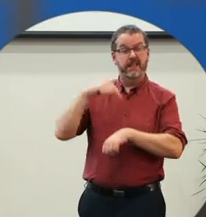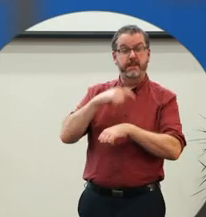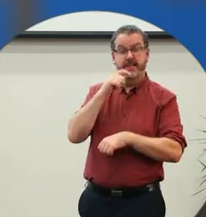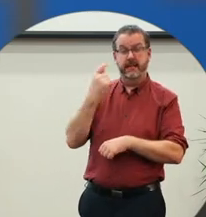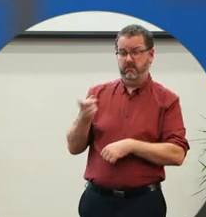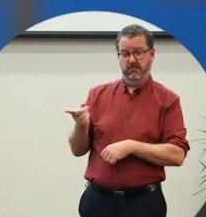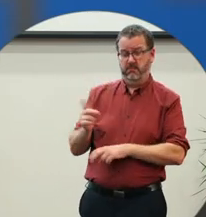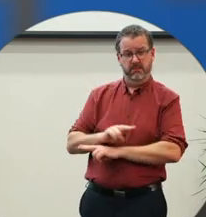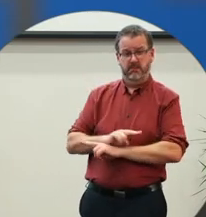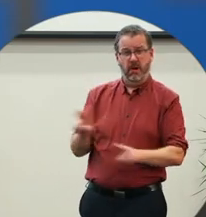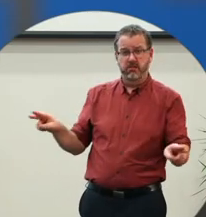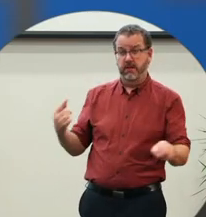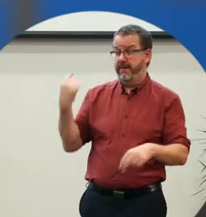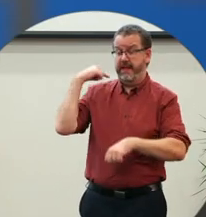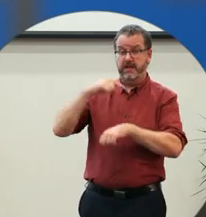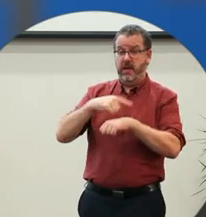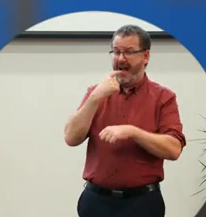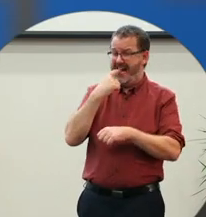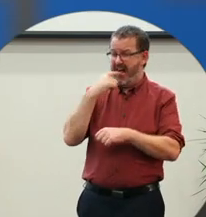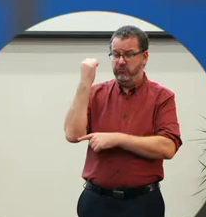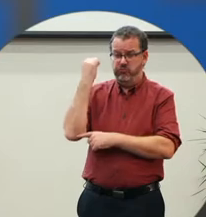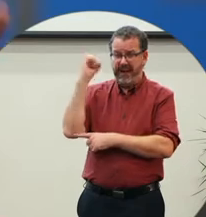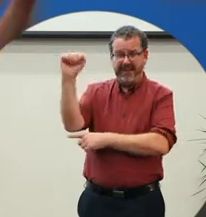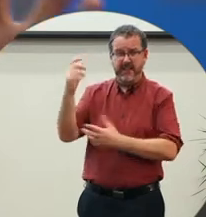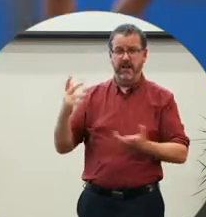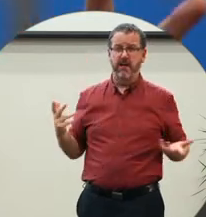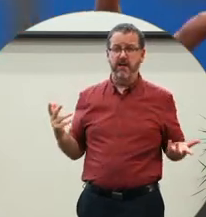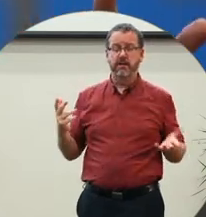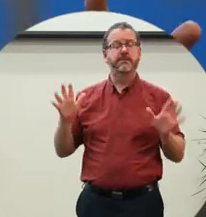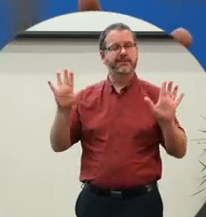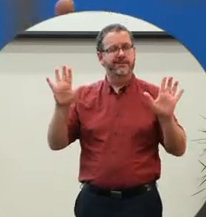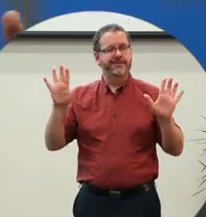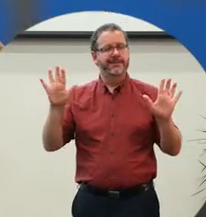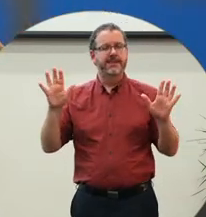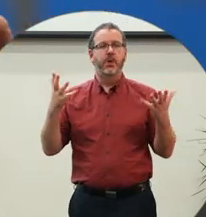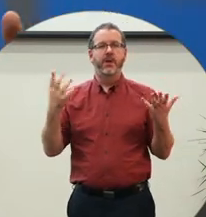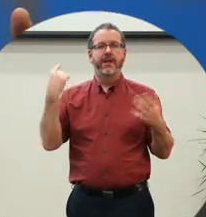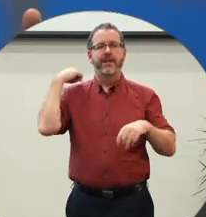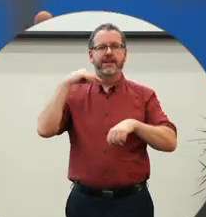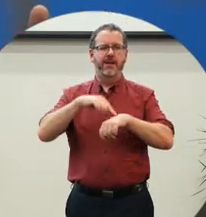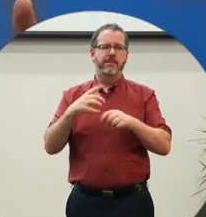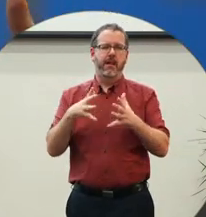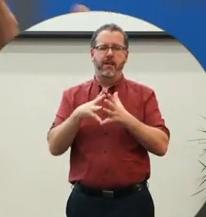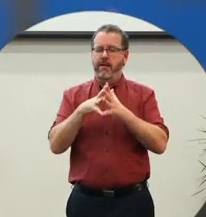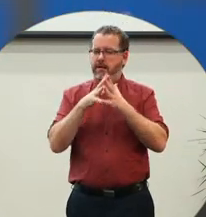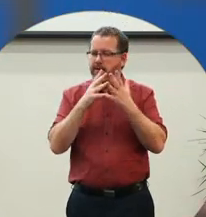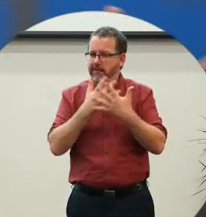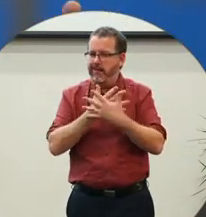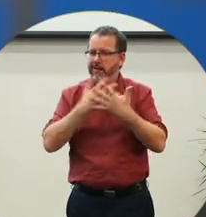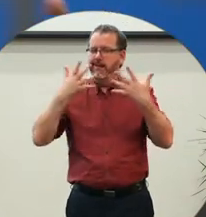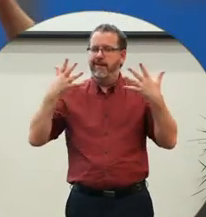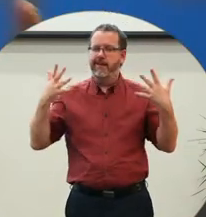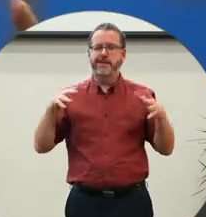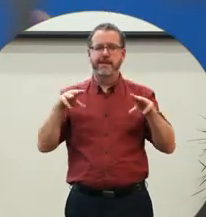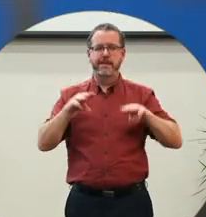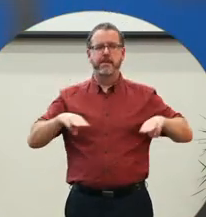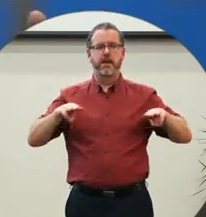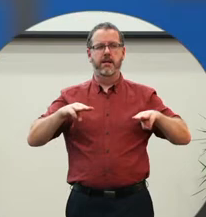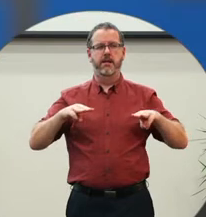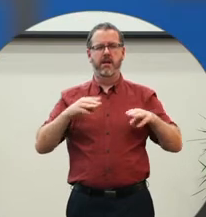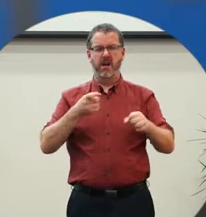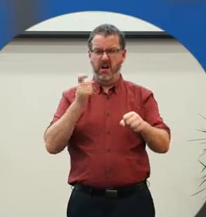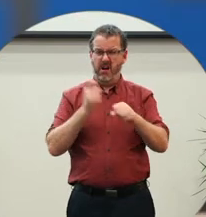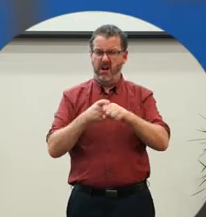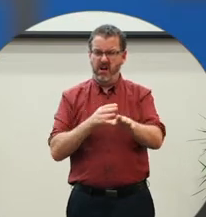nonsense. She wasn't. She was far more radical than that. So there was this huge movement of that kind of real, real hard,